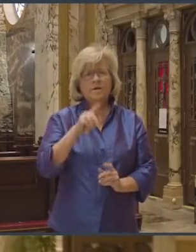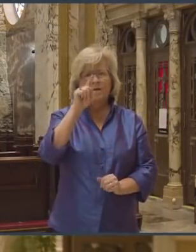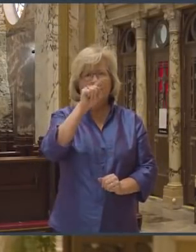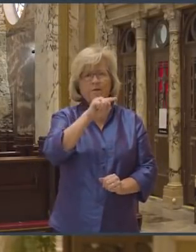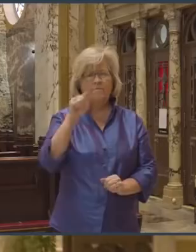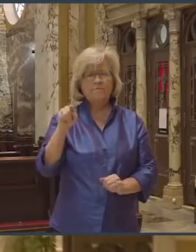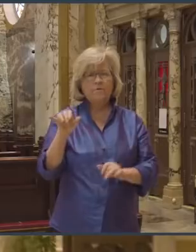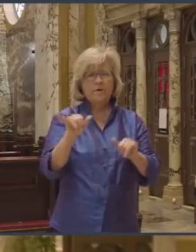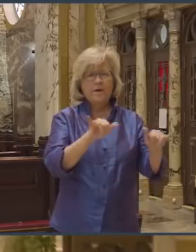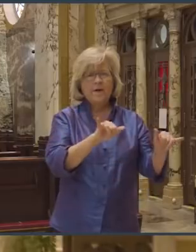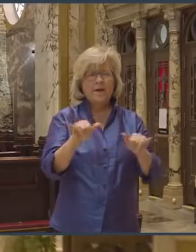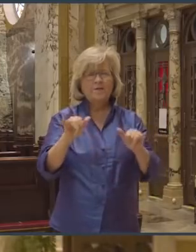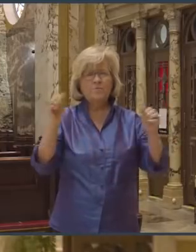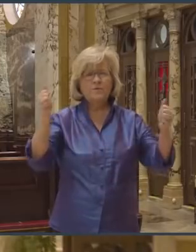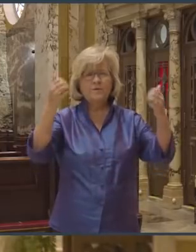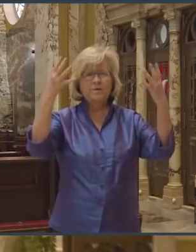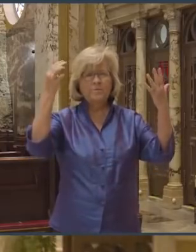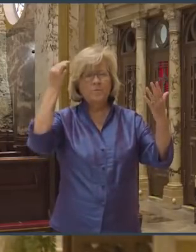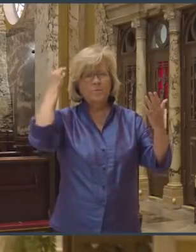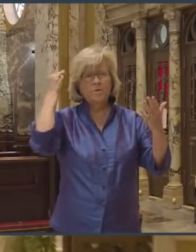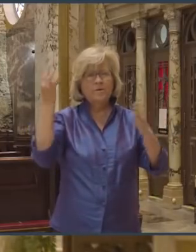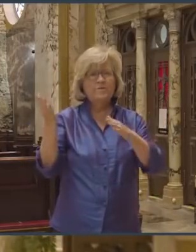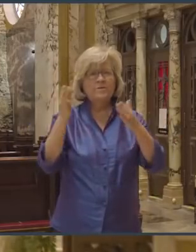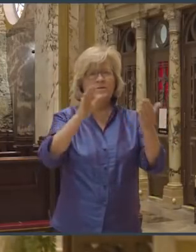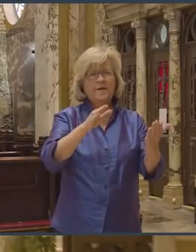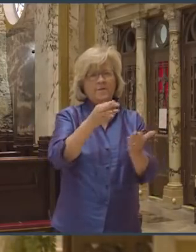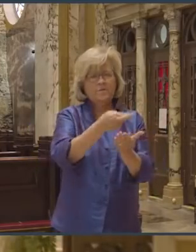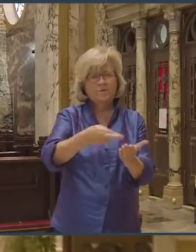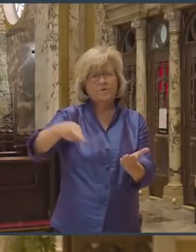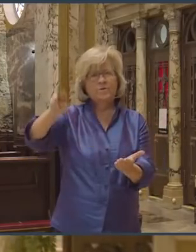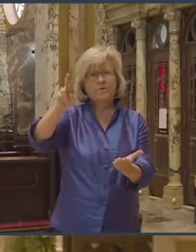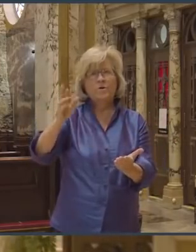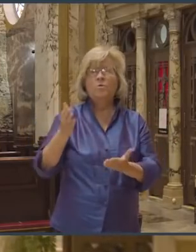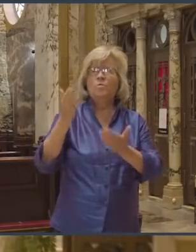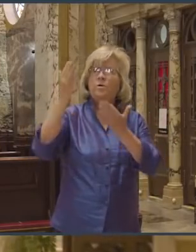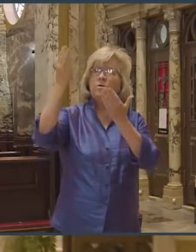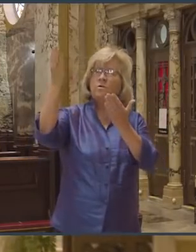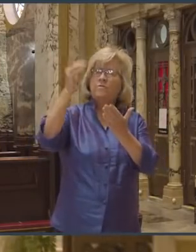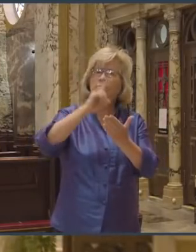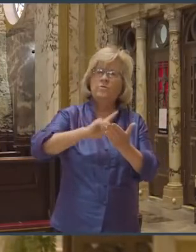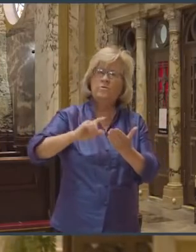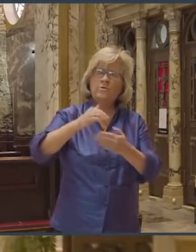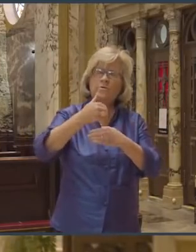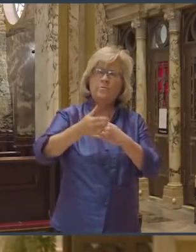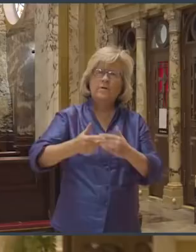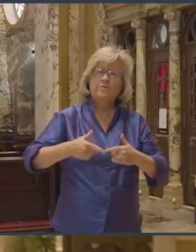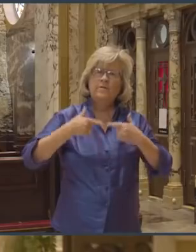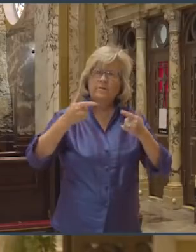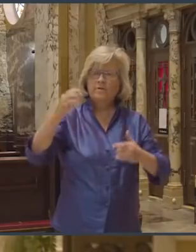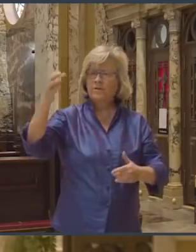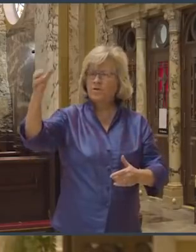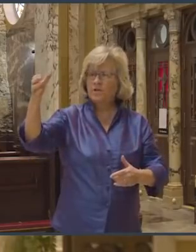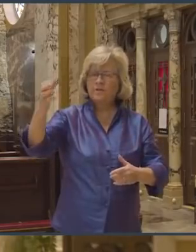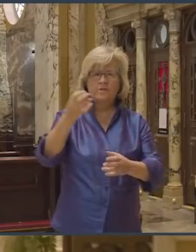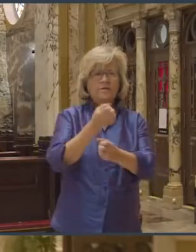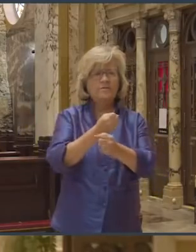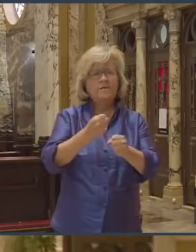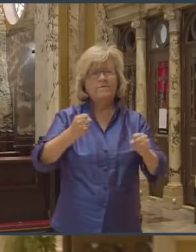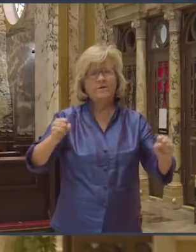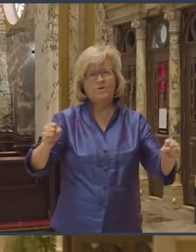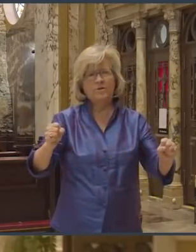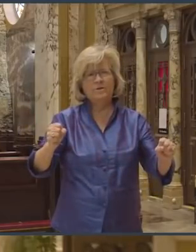Therefore, as we celebrate the memorial of his death and resurrection, we offer you, Lord, the bread of life and the chalice of